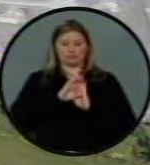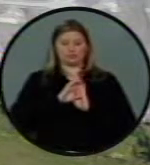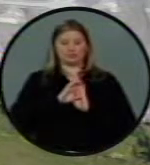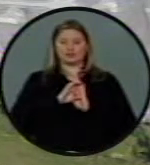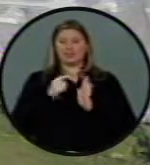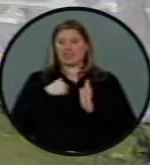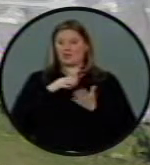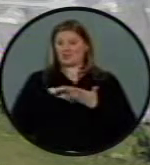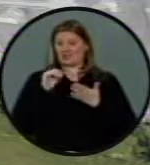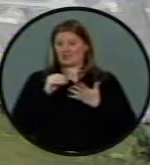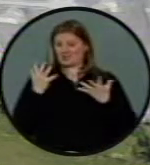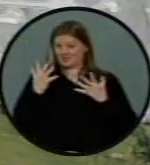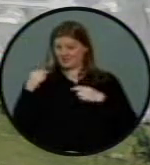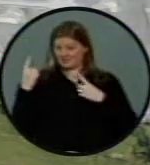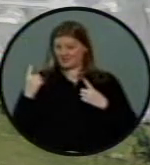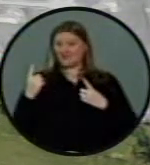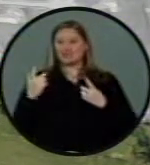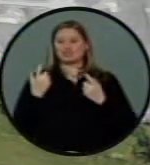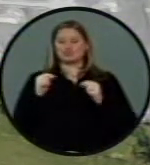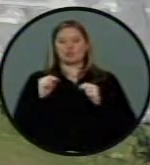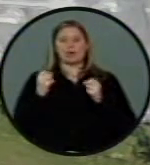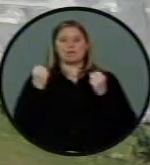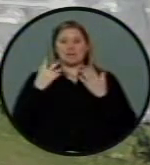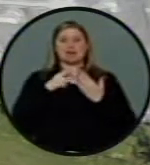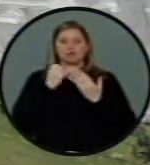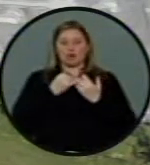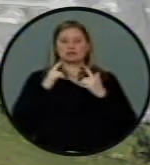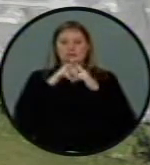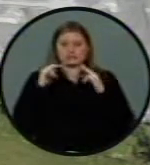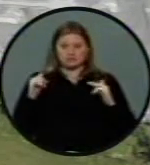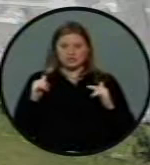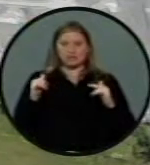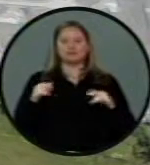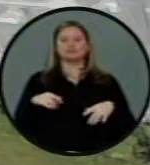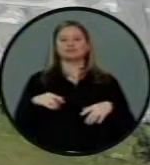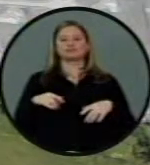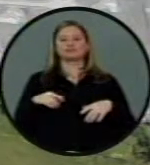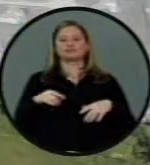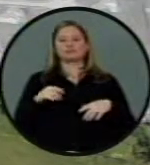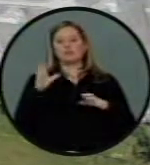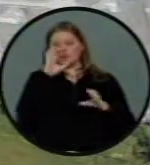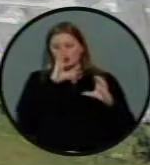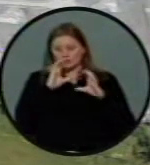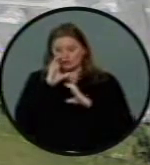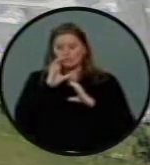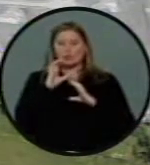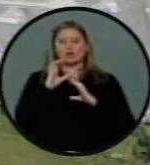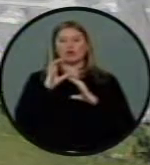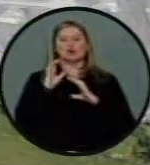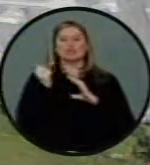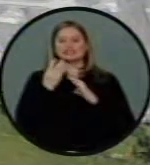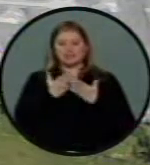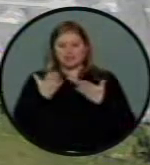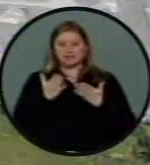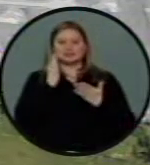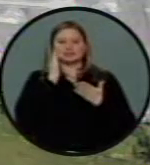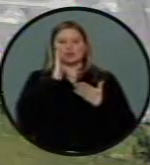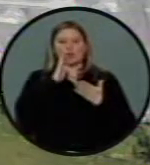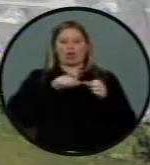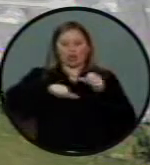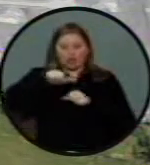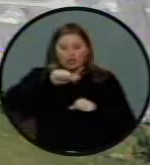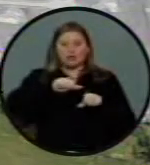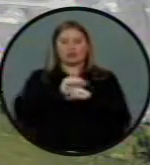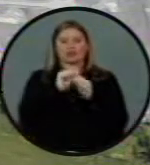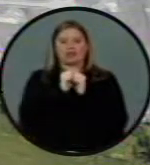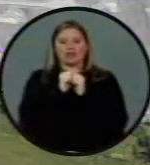lessons learned is, try and do a bunch of things at one time. Try and look for multi-purpose kinds of solutions. These are the environments where